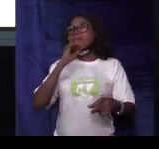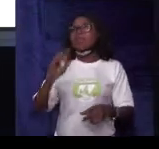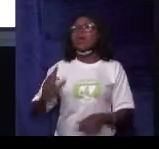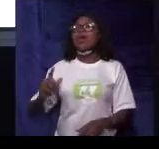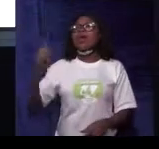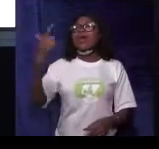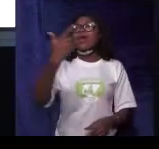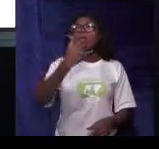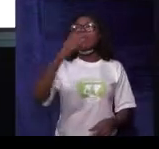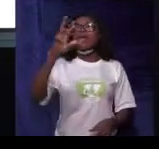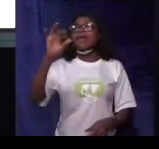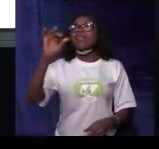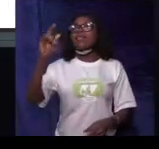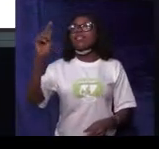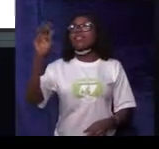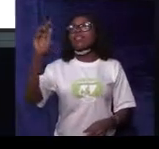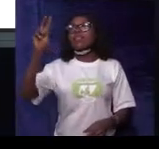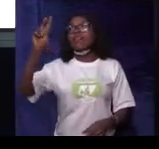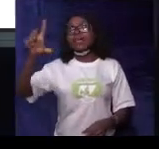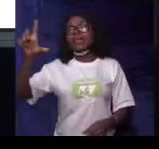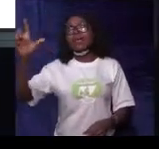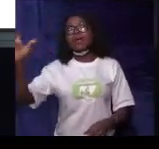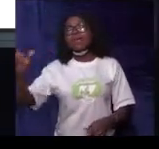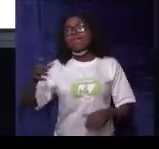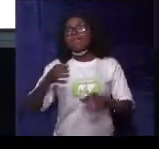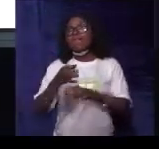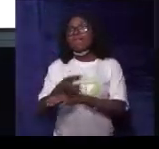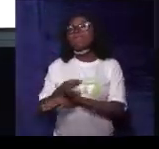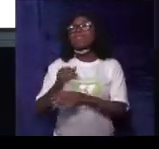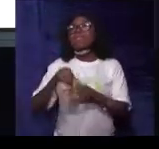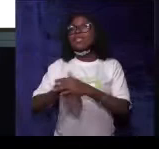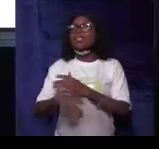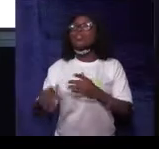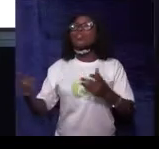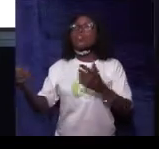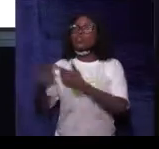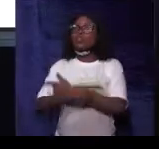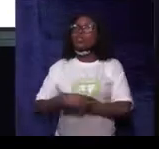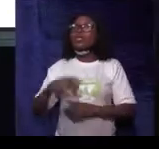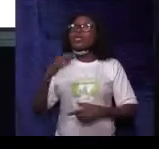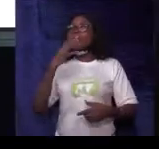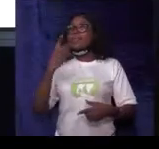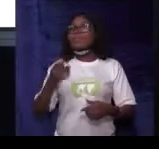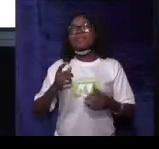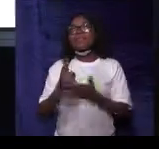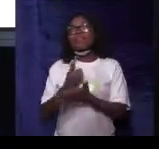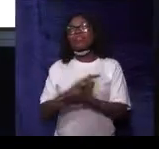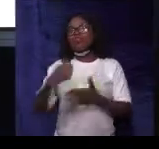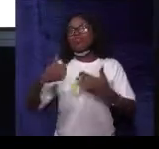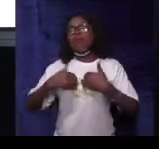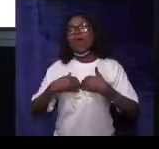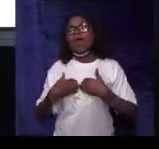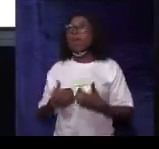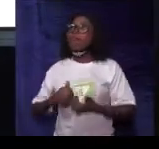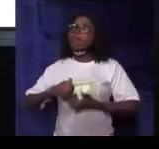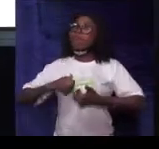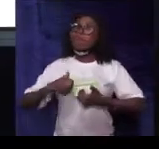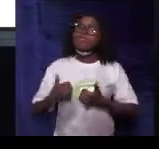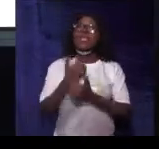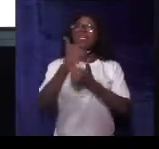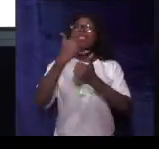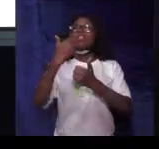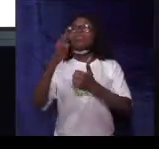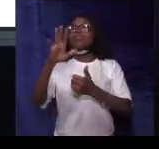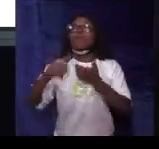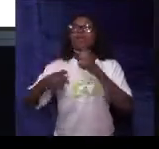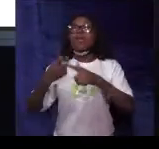answer is gravitational force. In today's lesson, you have challenged your friends or